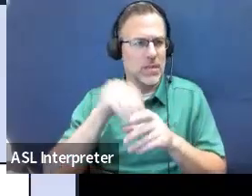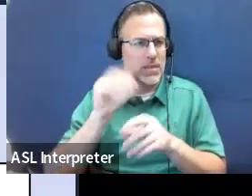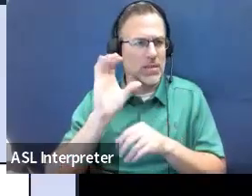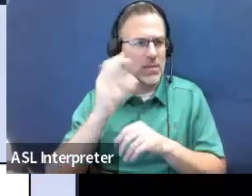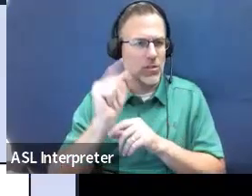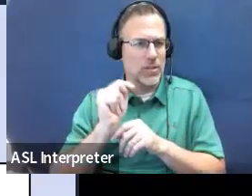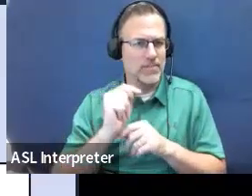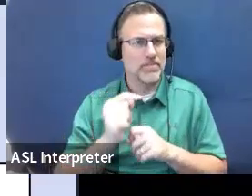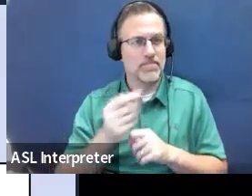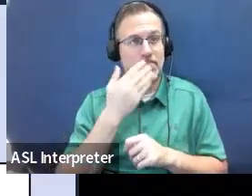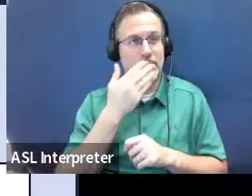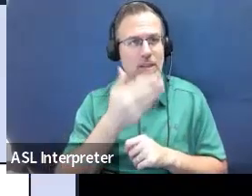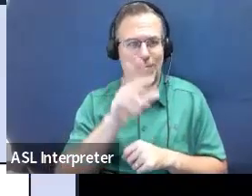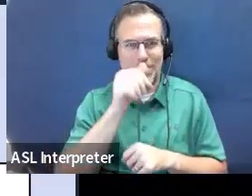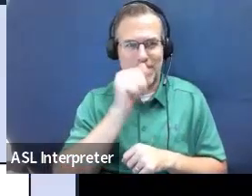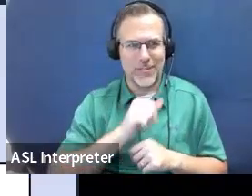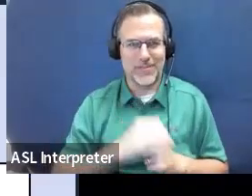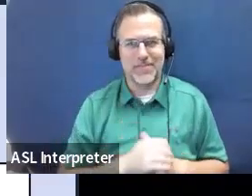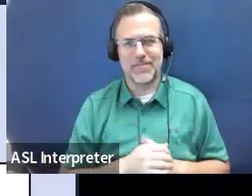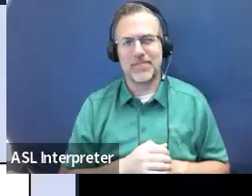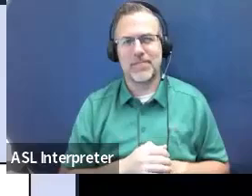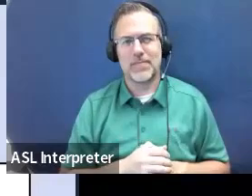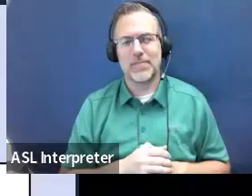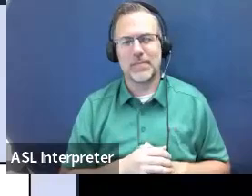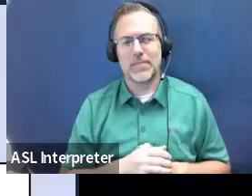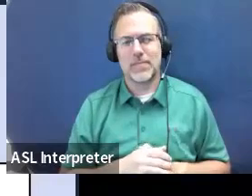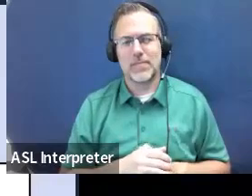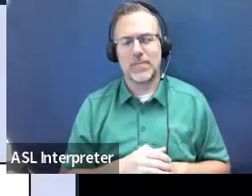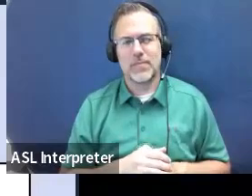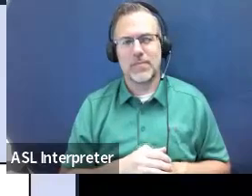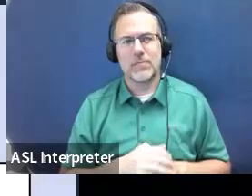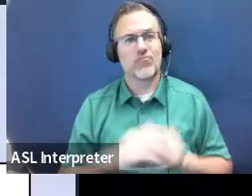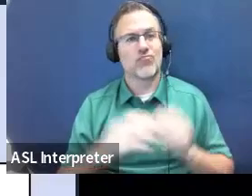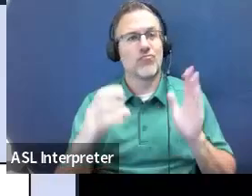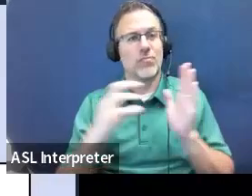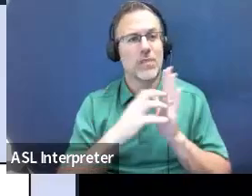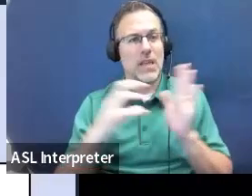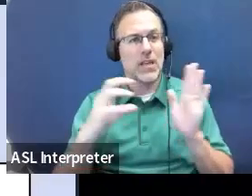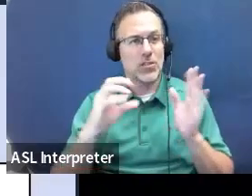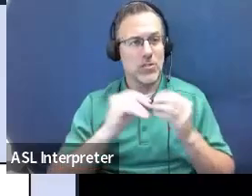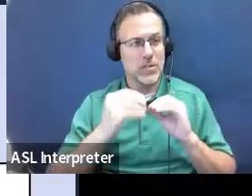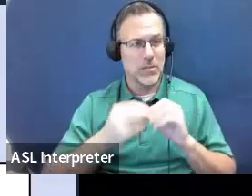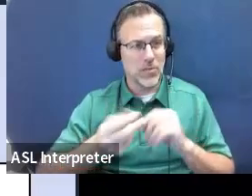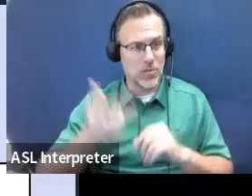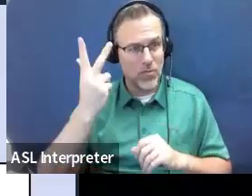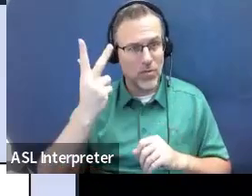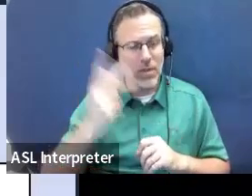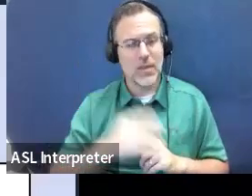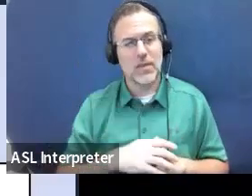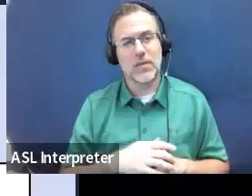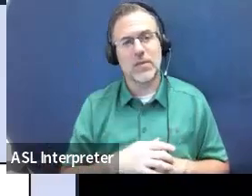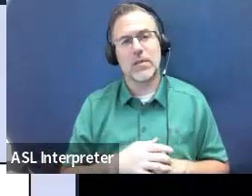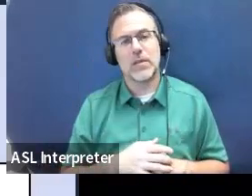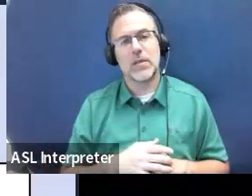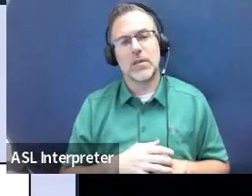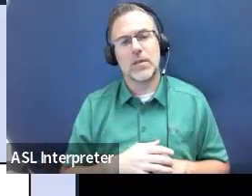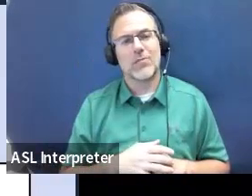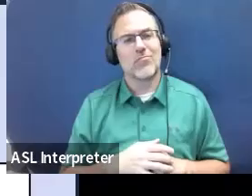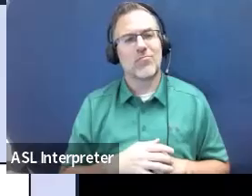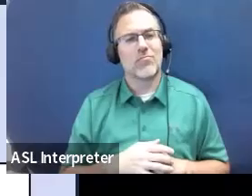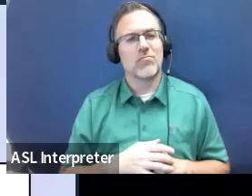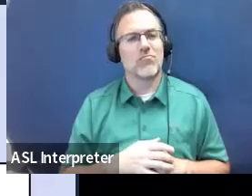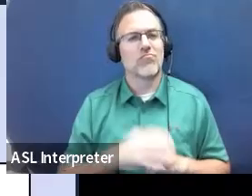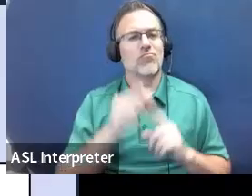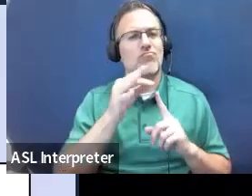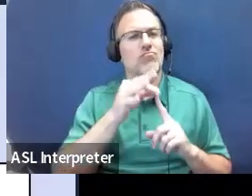Okay, thank you for your patience with that. Section 3, this is where you take into account those special